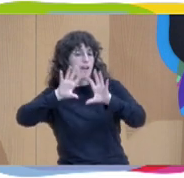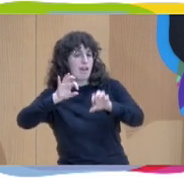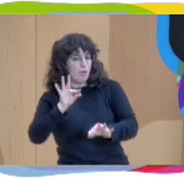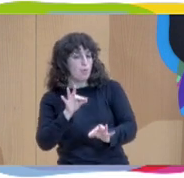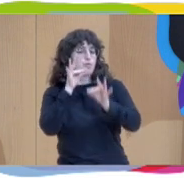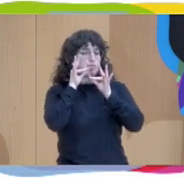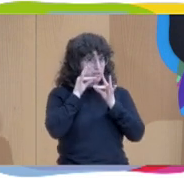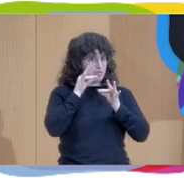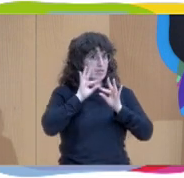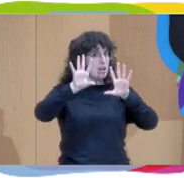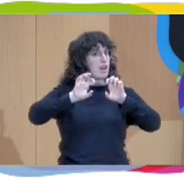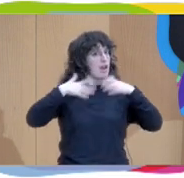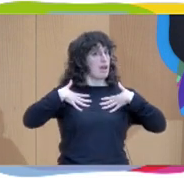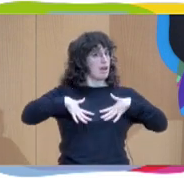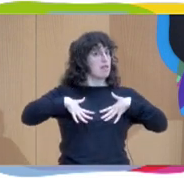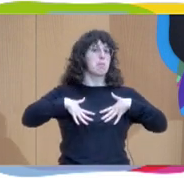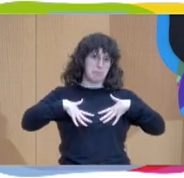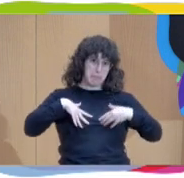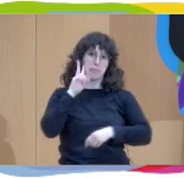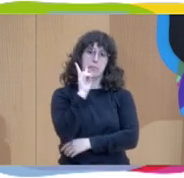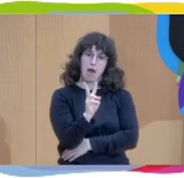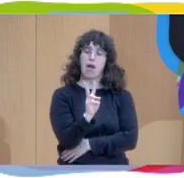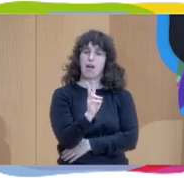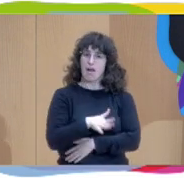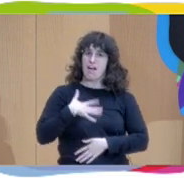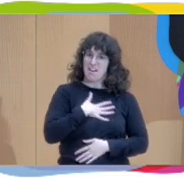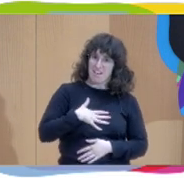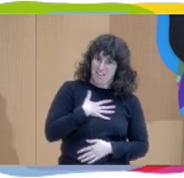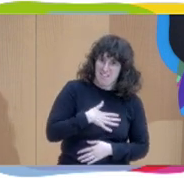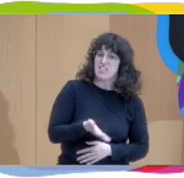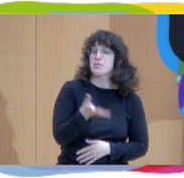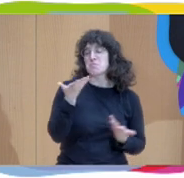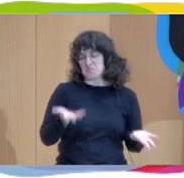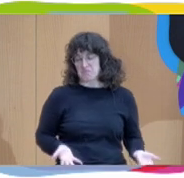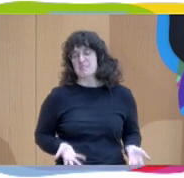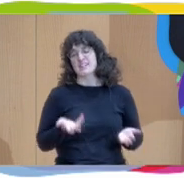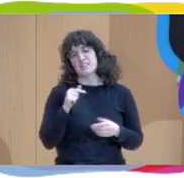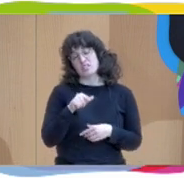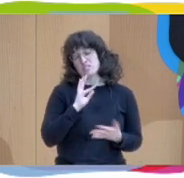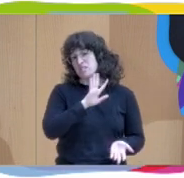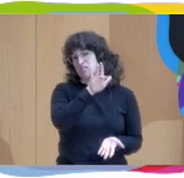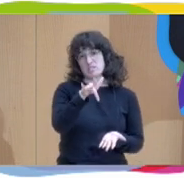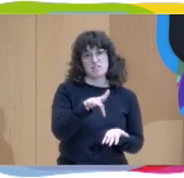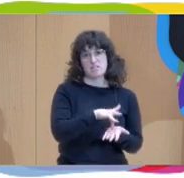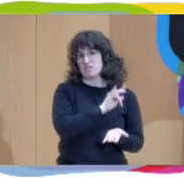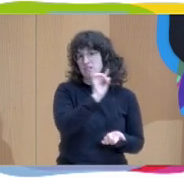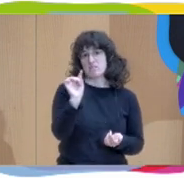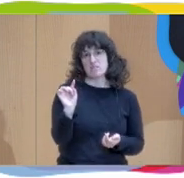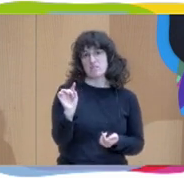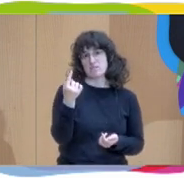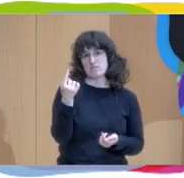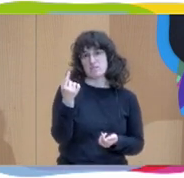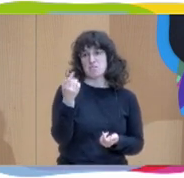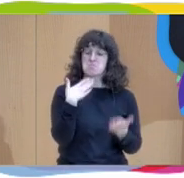first, first we have something to do in dialogically and then